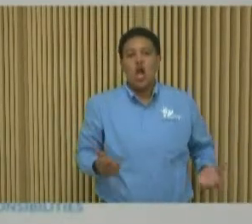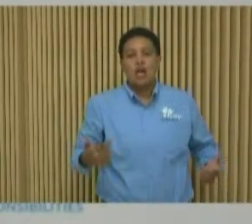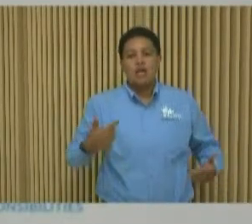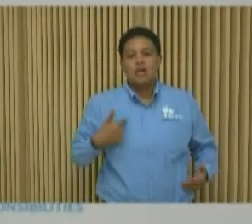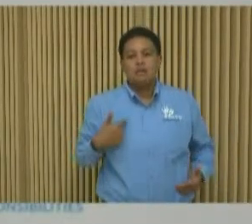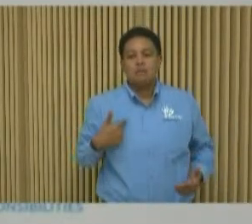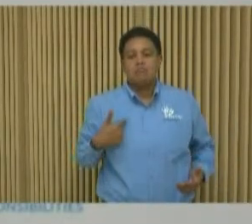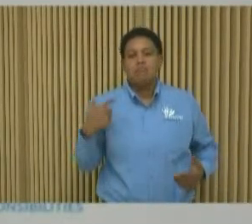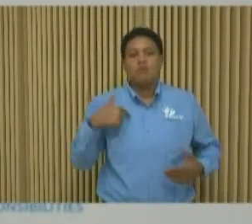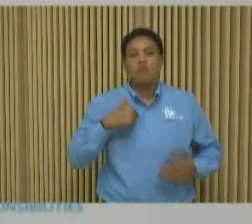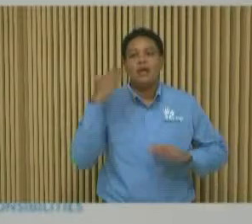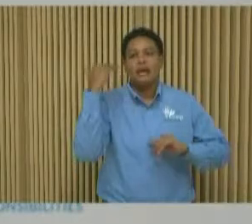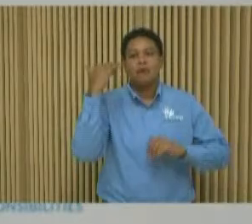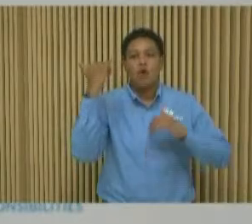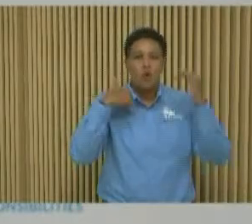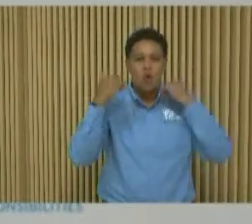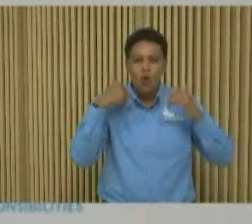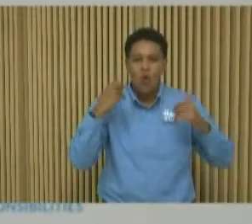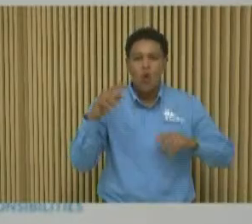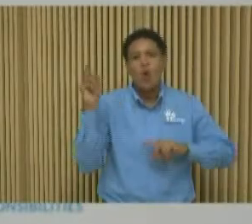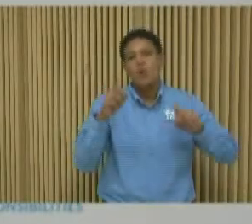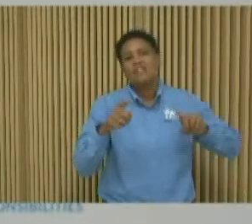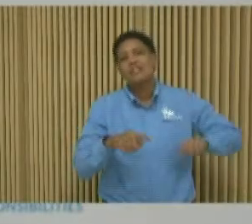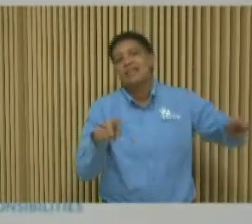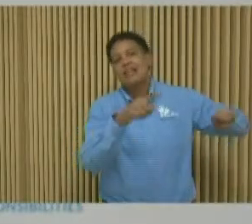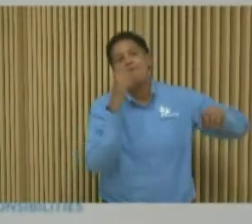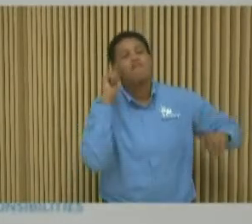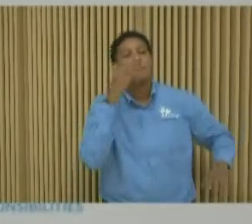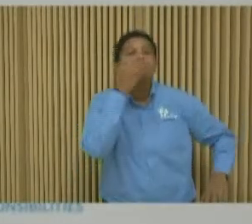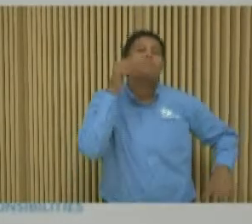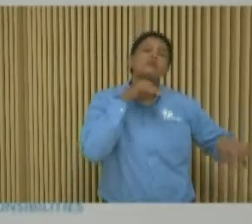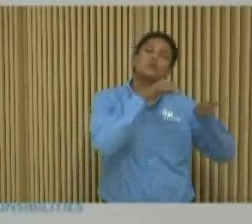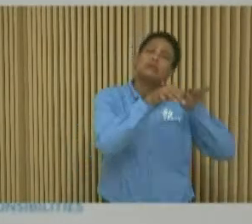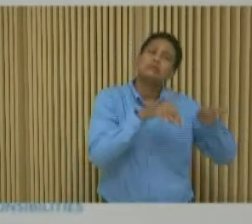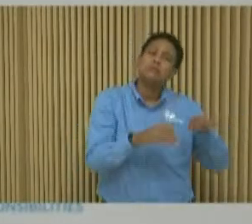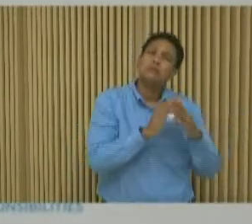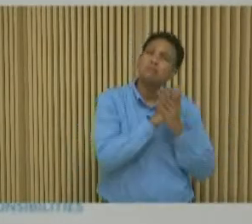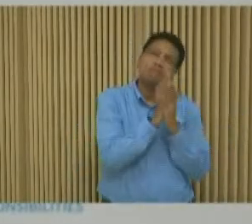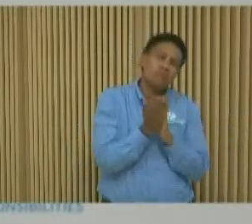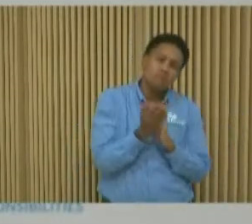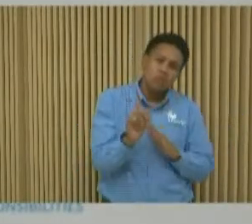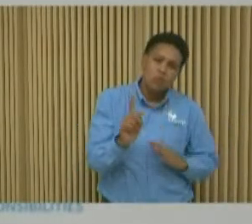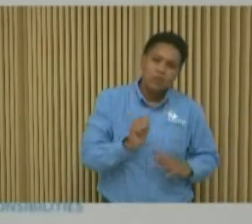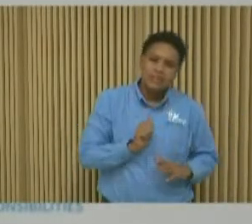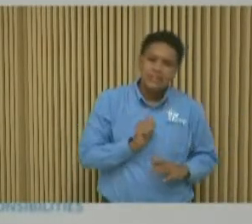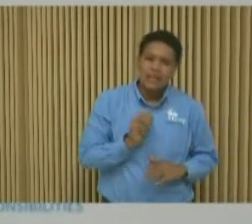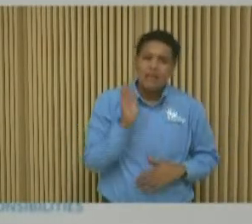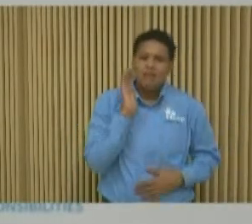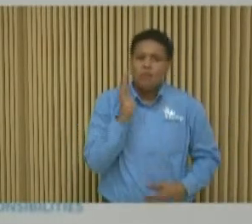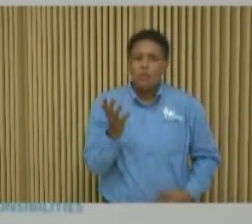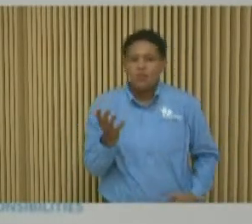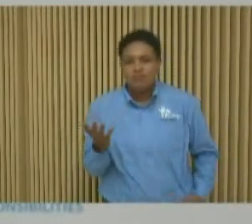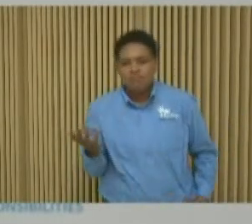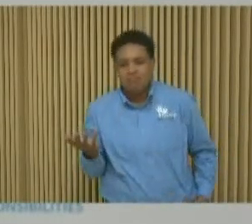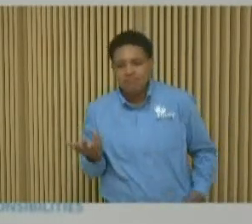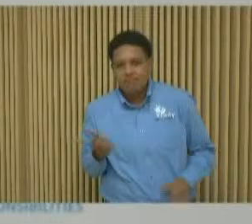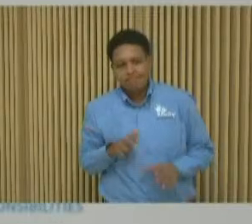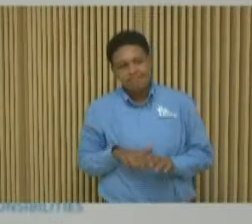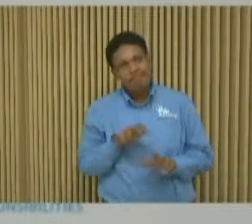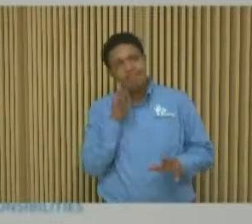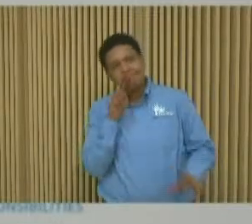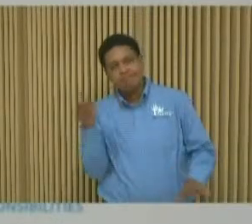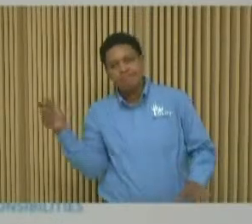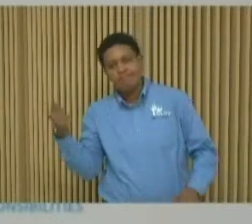expect calls or questions to them for them to better explain where I would fail. Now, let me